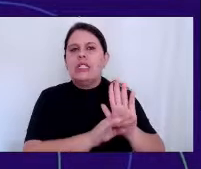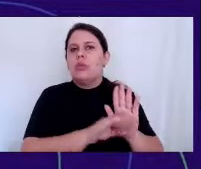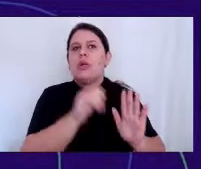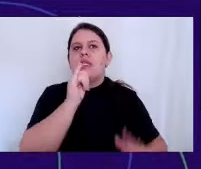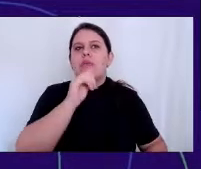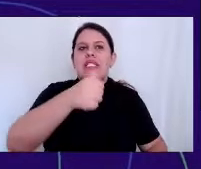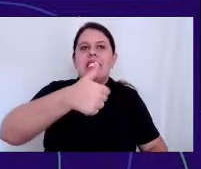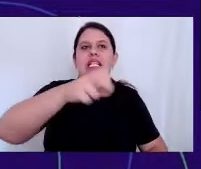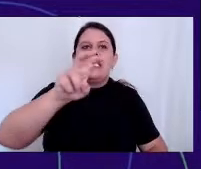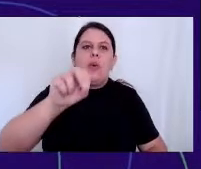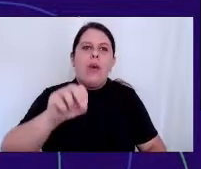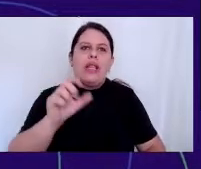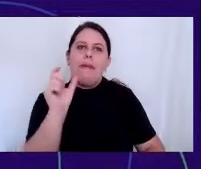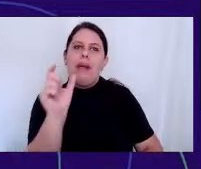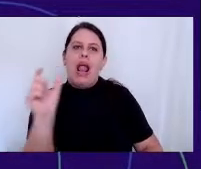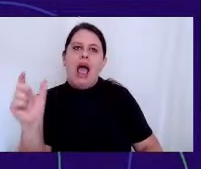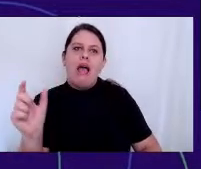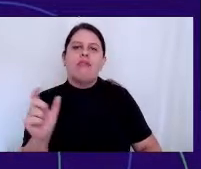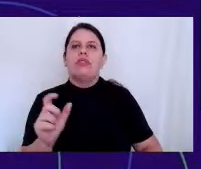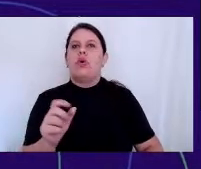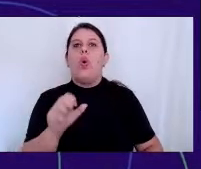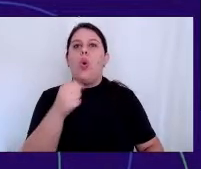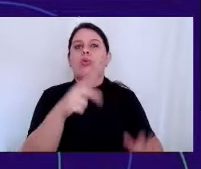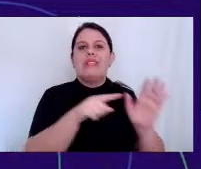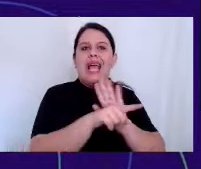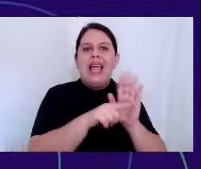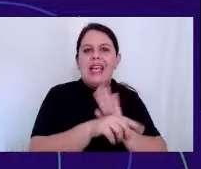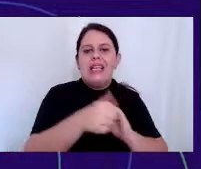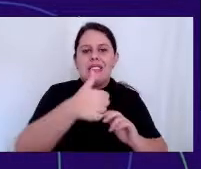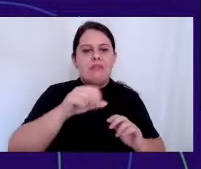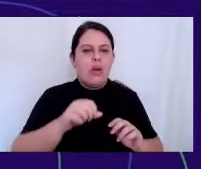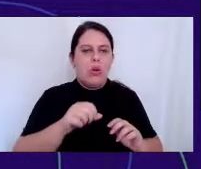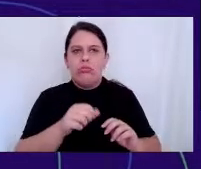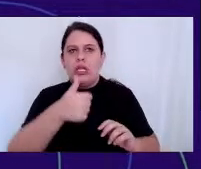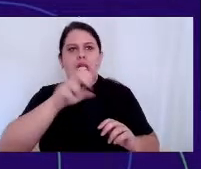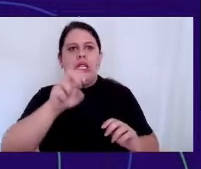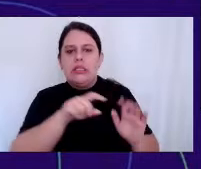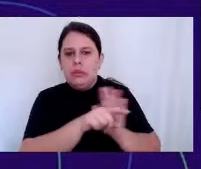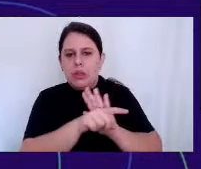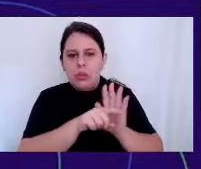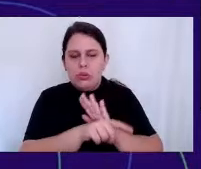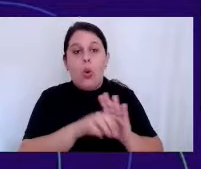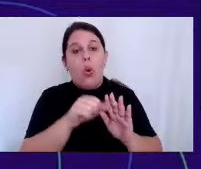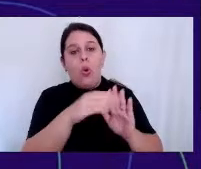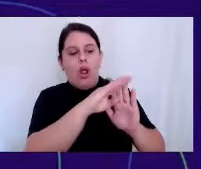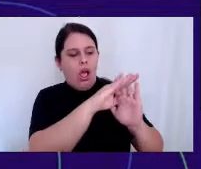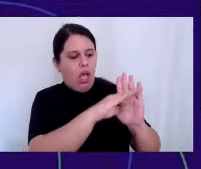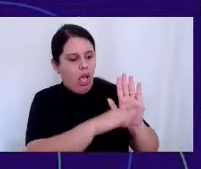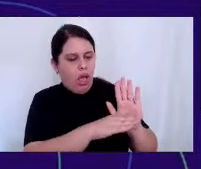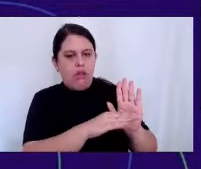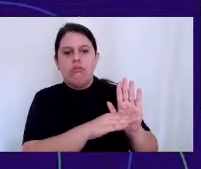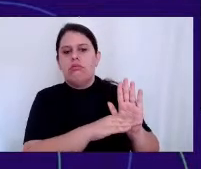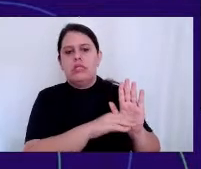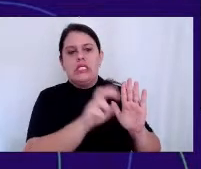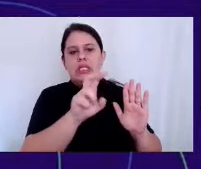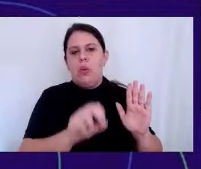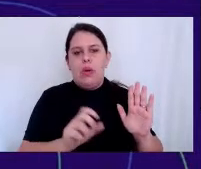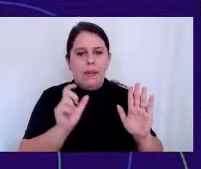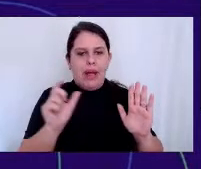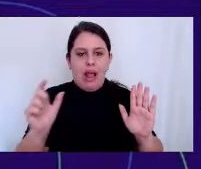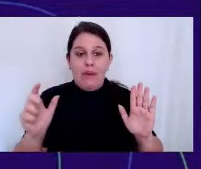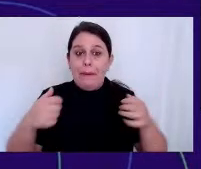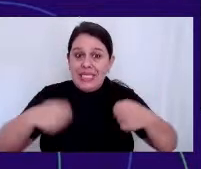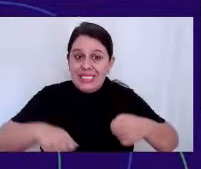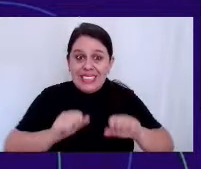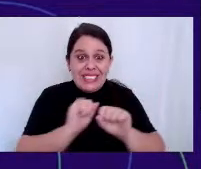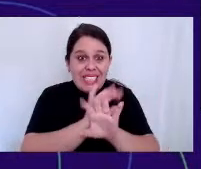questions, or it's a list of 100 words or 50 words, right? You want to clarify the format, whether you want it to sort of highlight or put